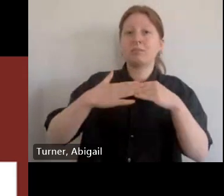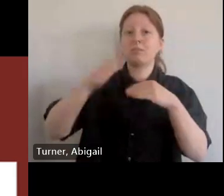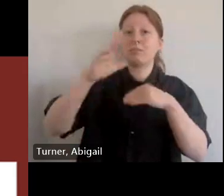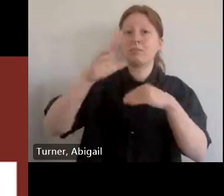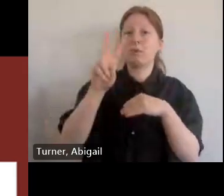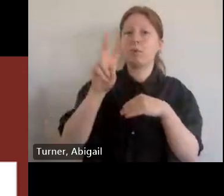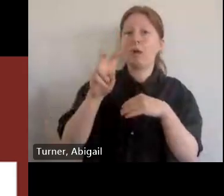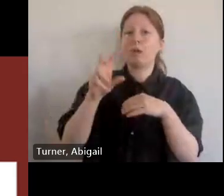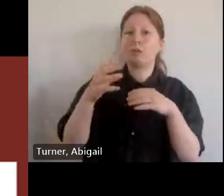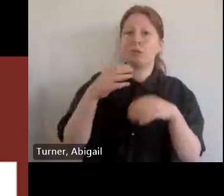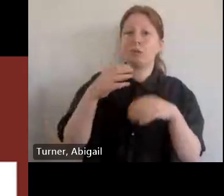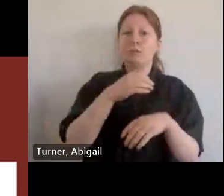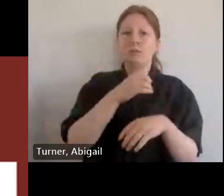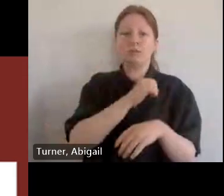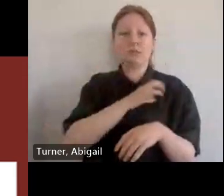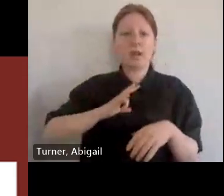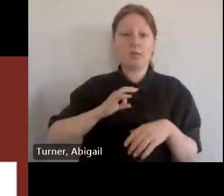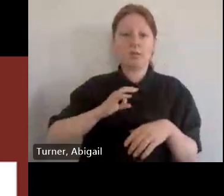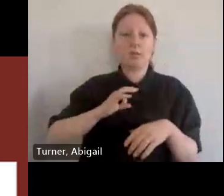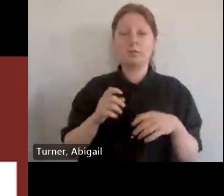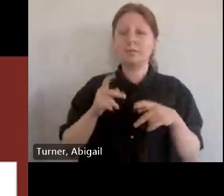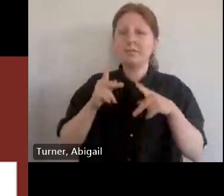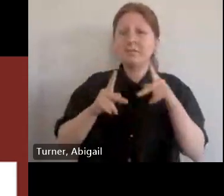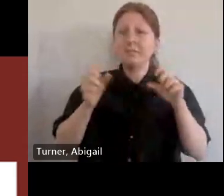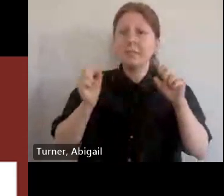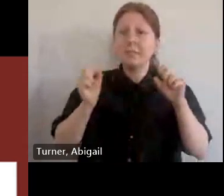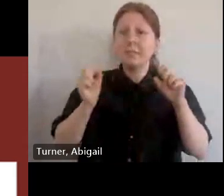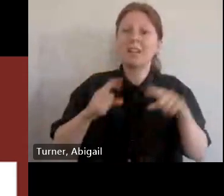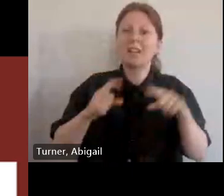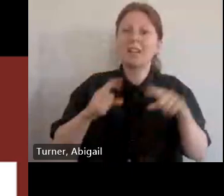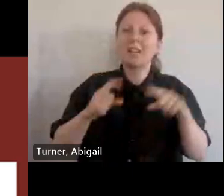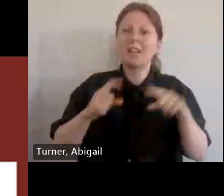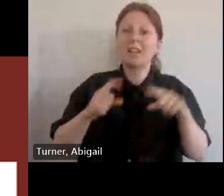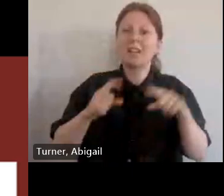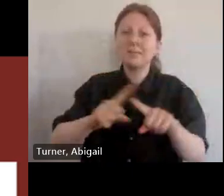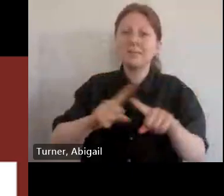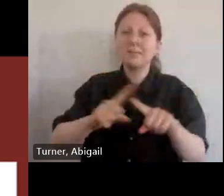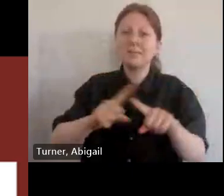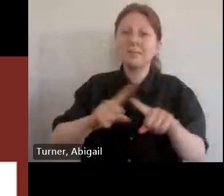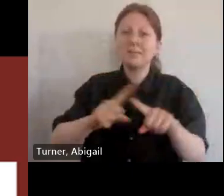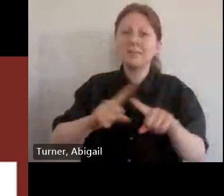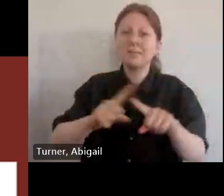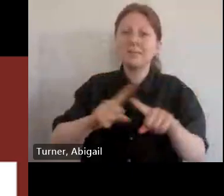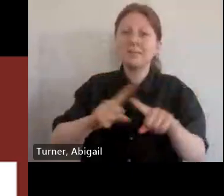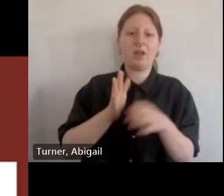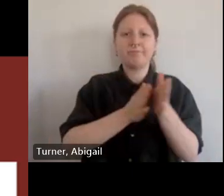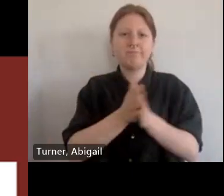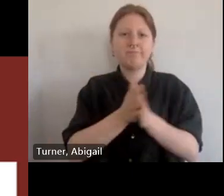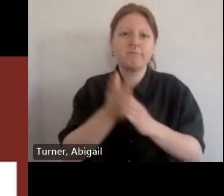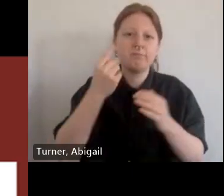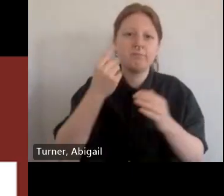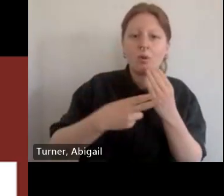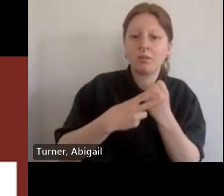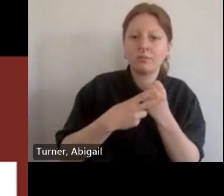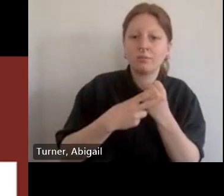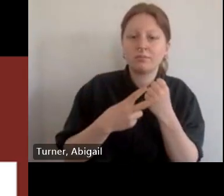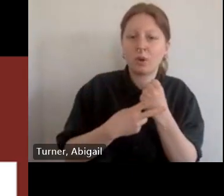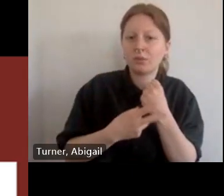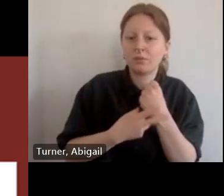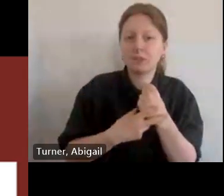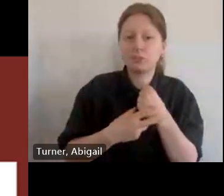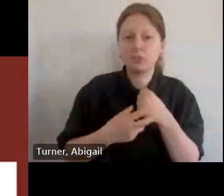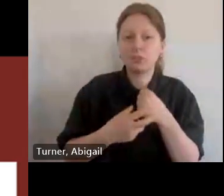for conservation in different ways. In addition to education and the community and partnerships departments, we have